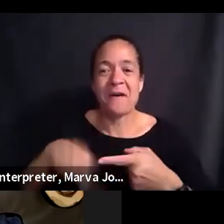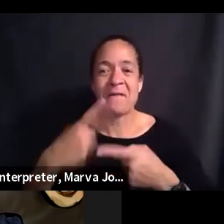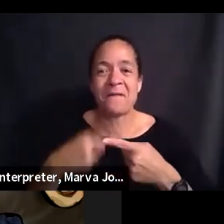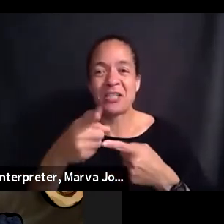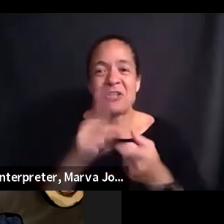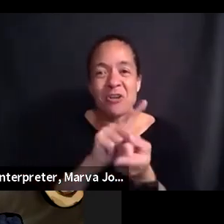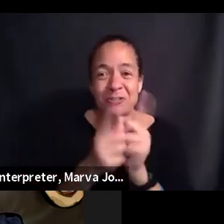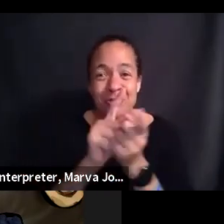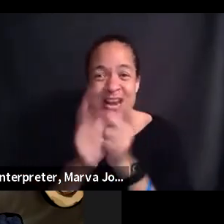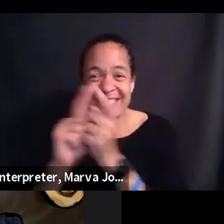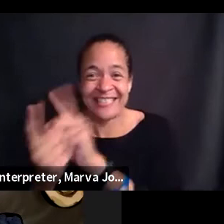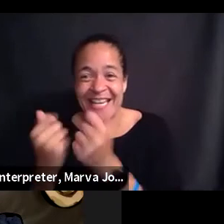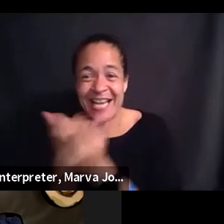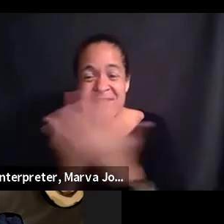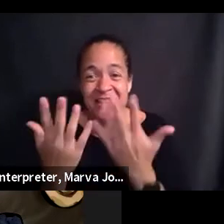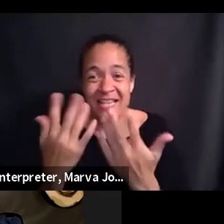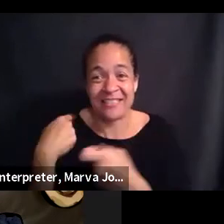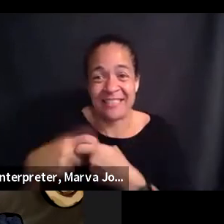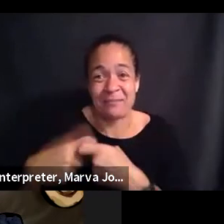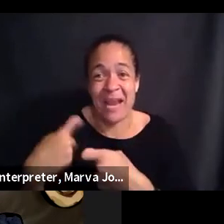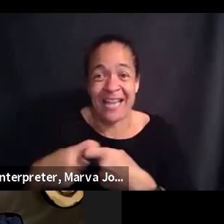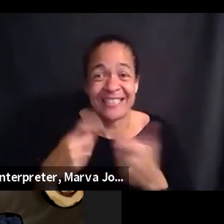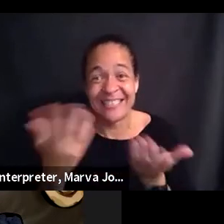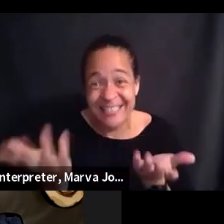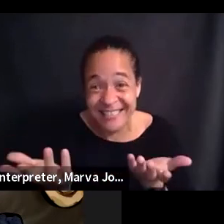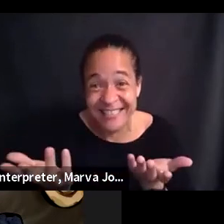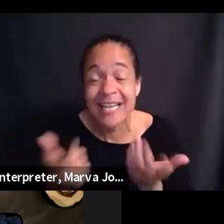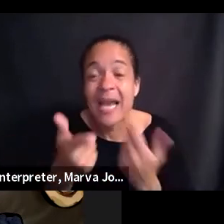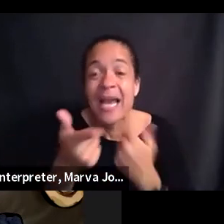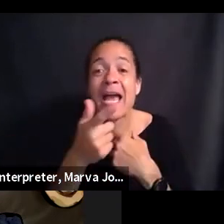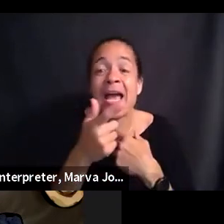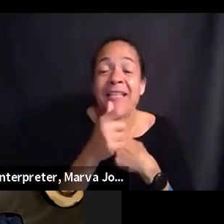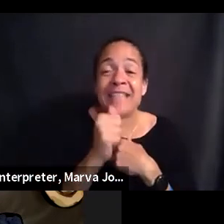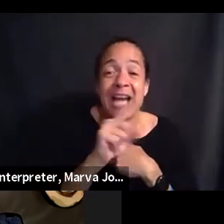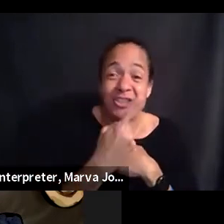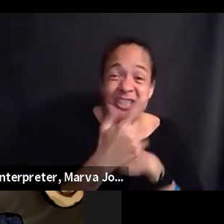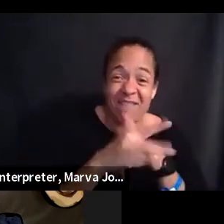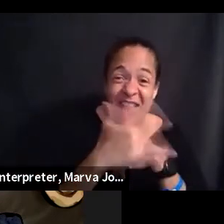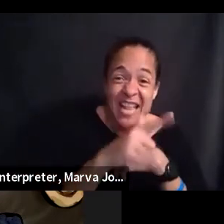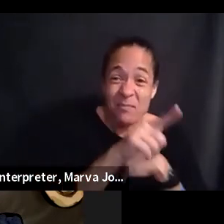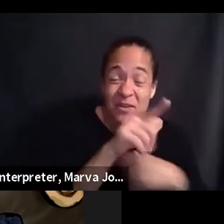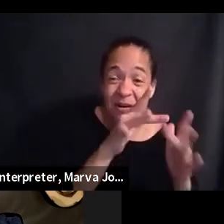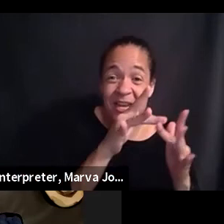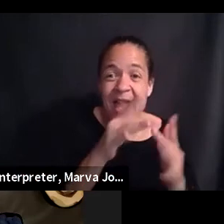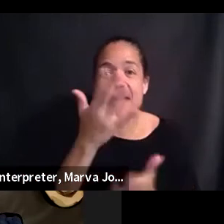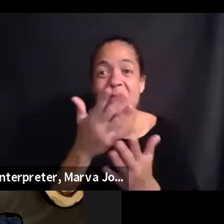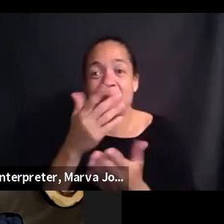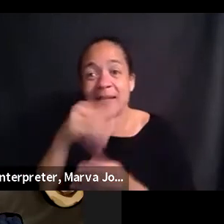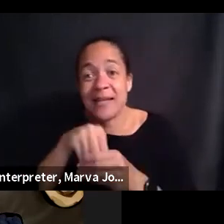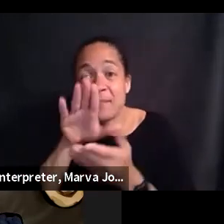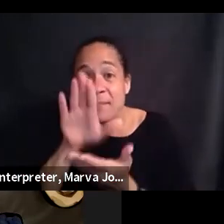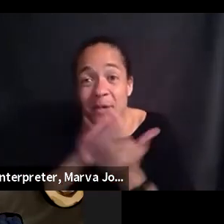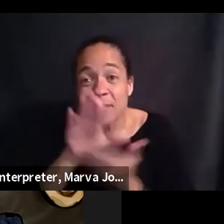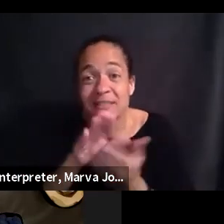translating everything into Spanish, that you are making it available not just online, but in person, and maybe some flyers and getting it to